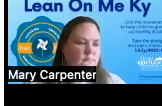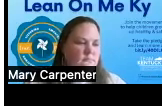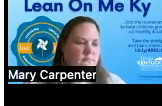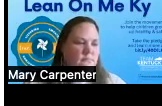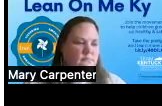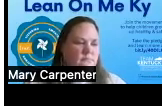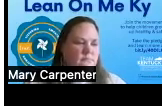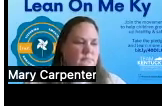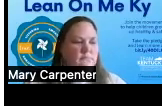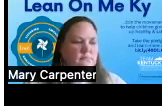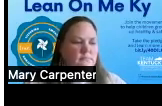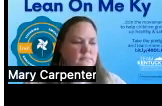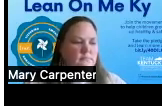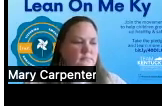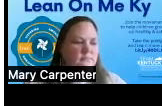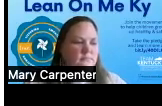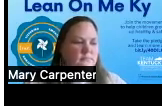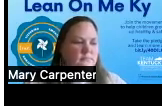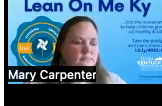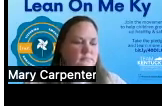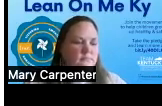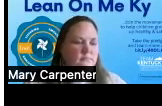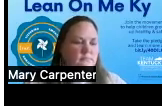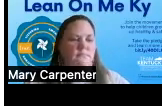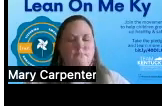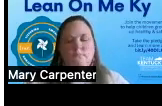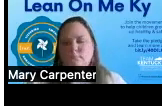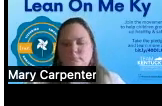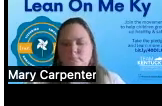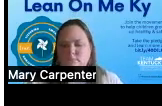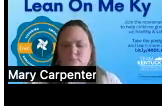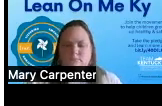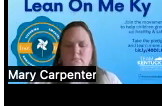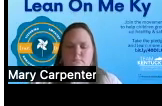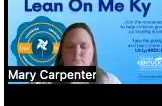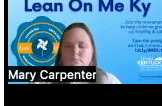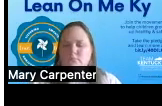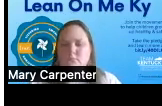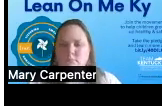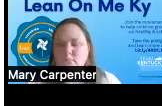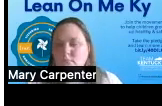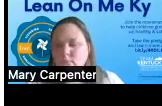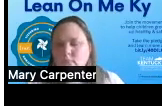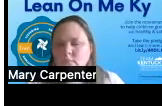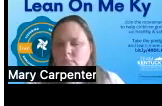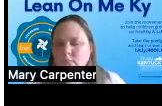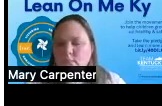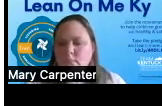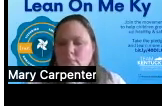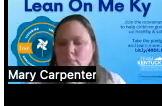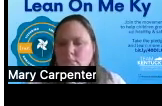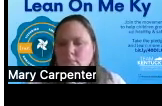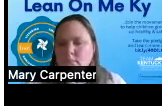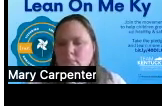those youth that need that level of care. But we're also really working to keep kids in the community. So that means increasing